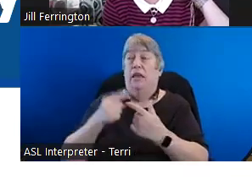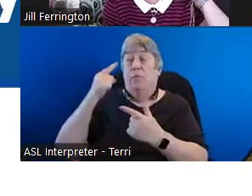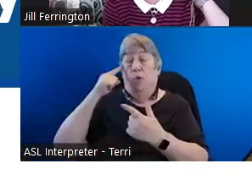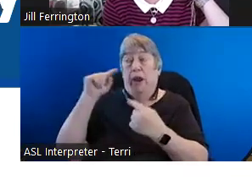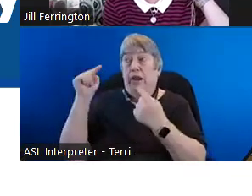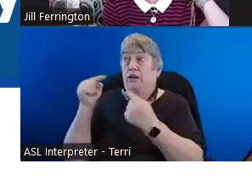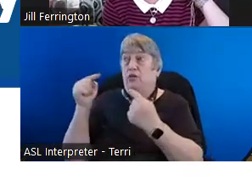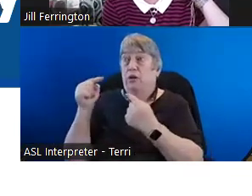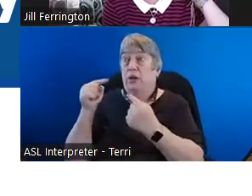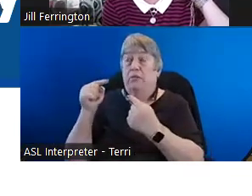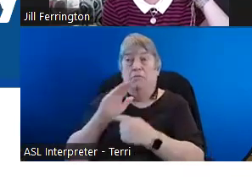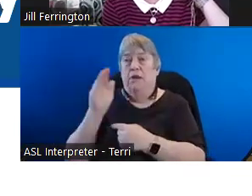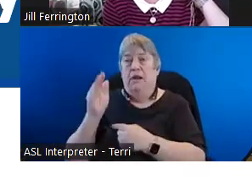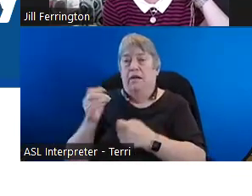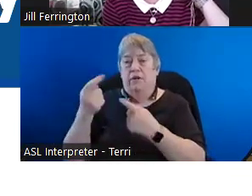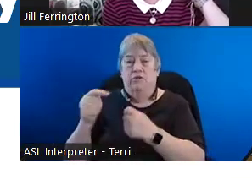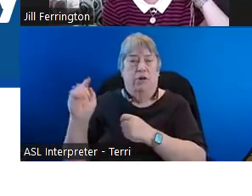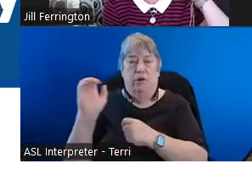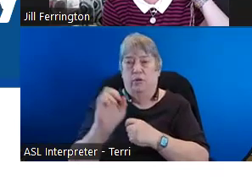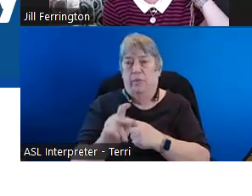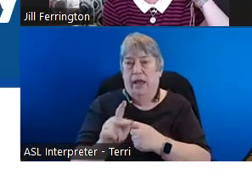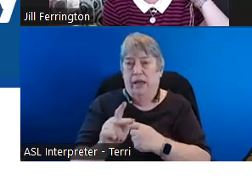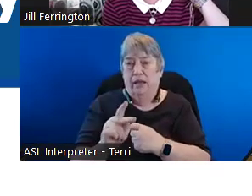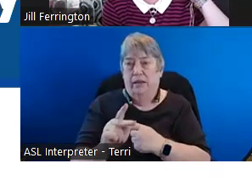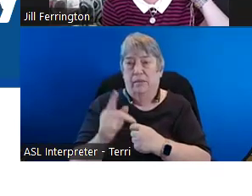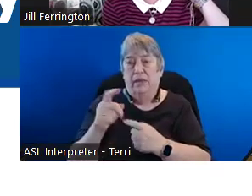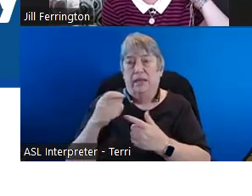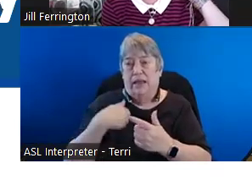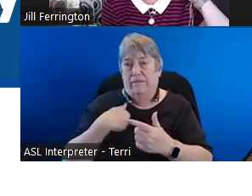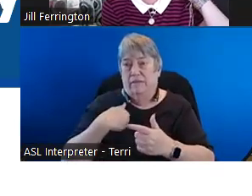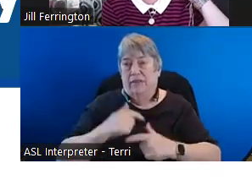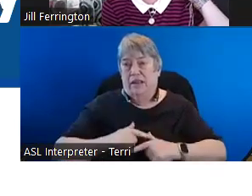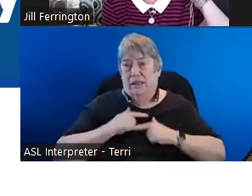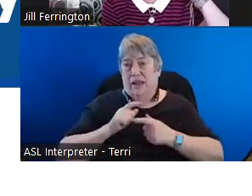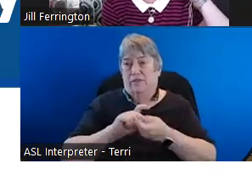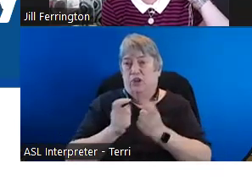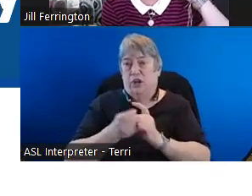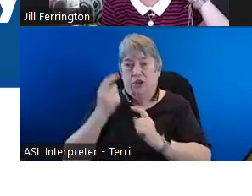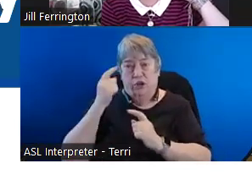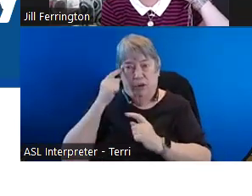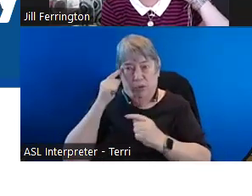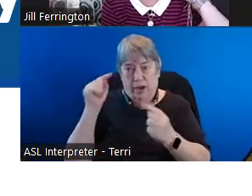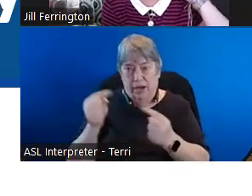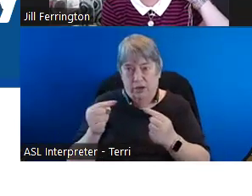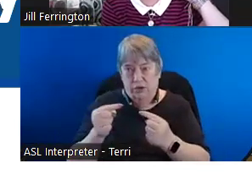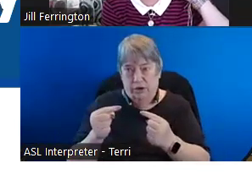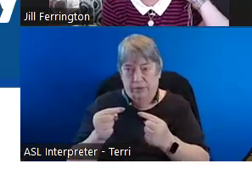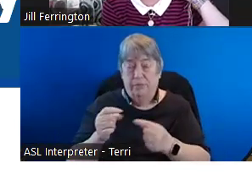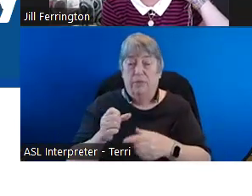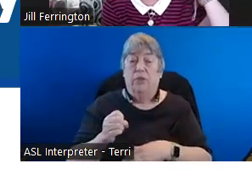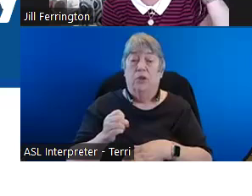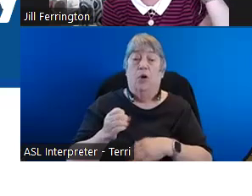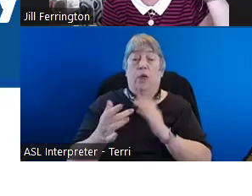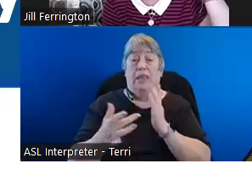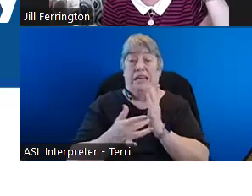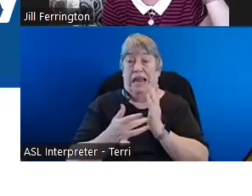work after sustaining, again, a life-changing brain injury. So the technical term that I wanted to throw out